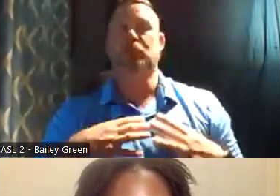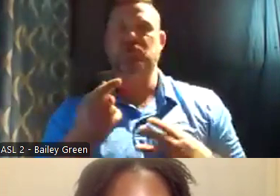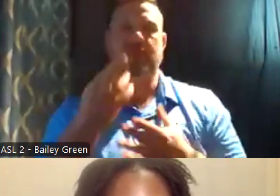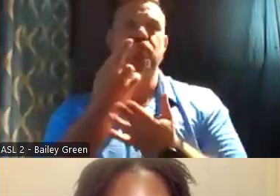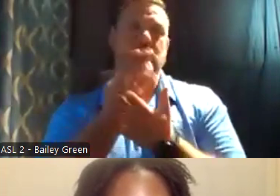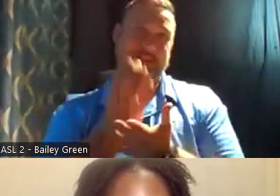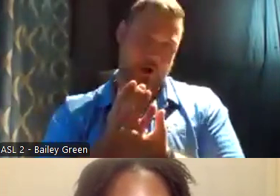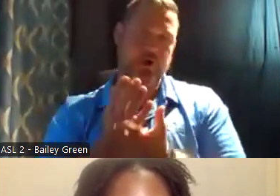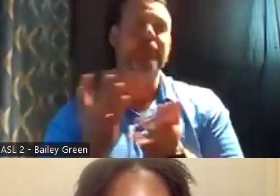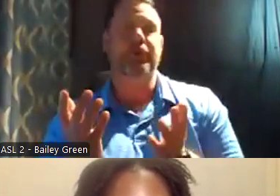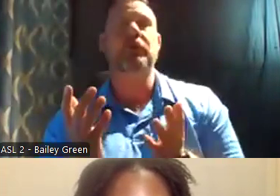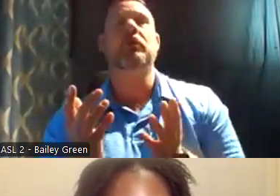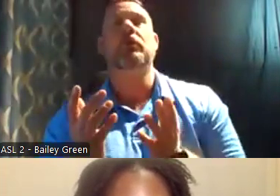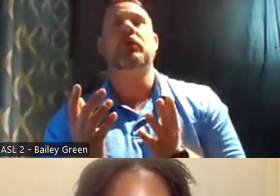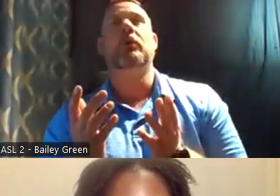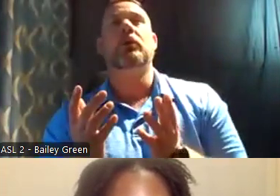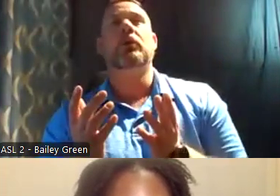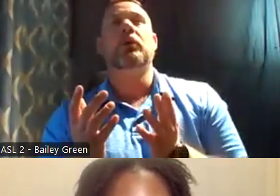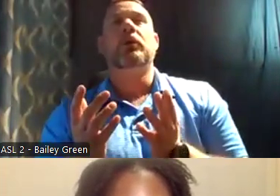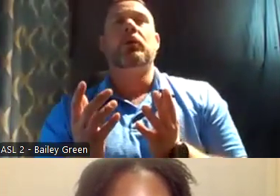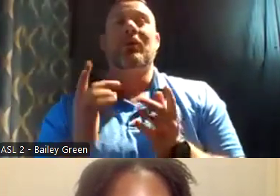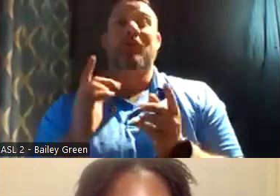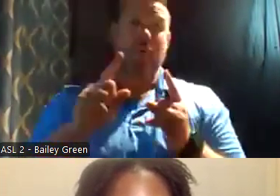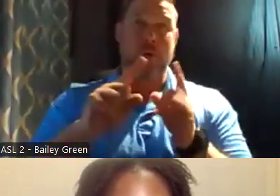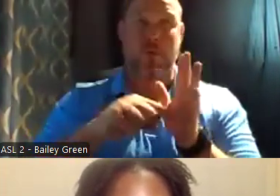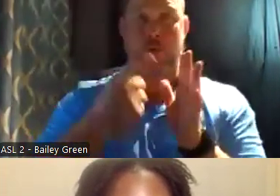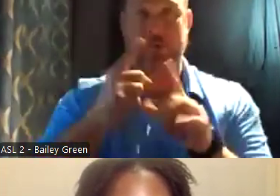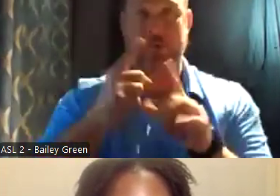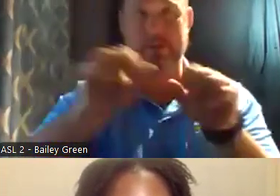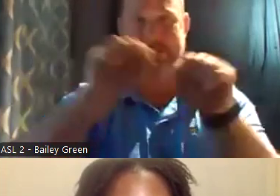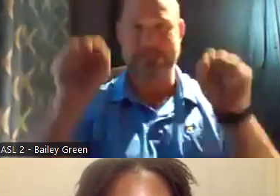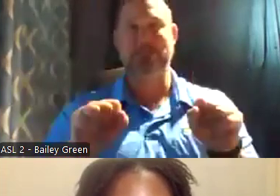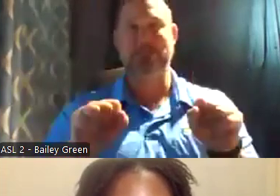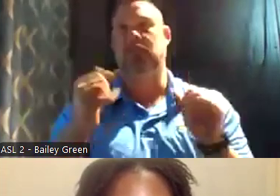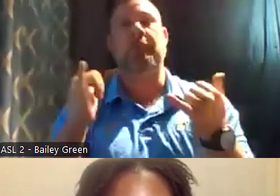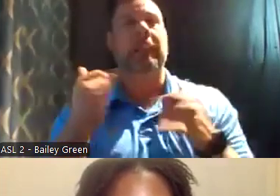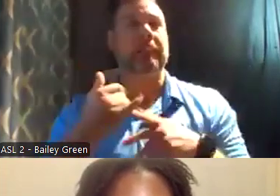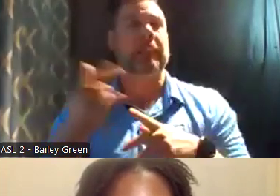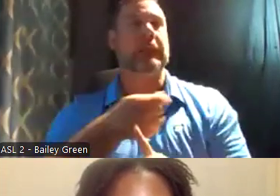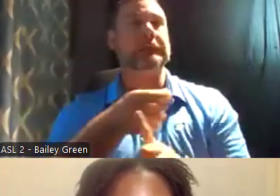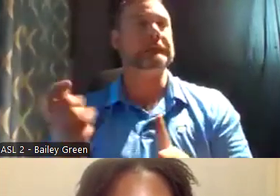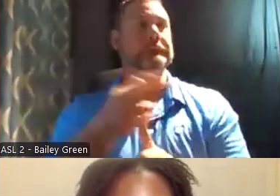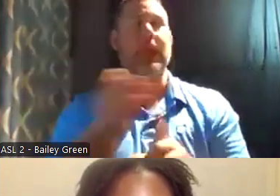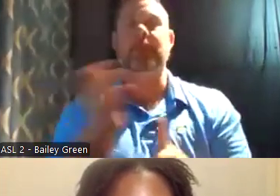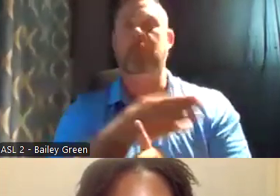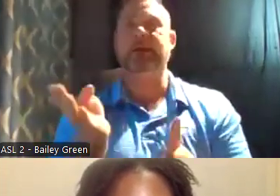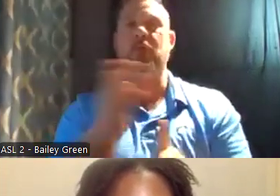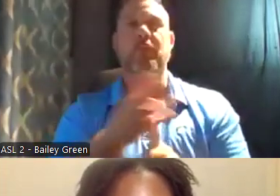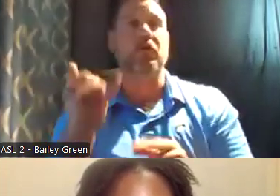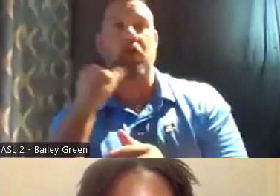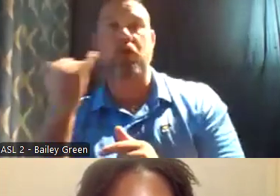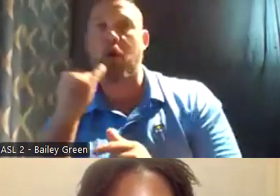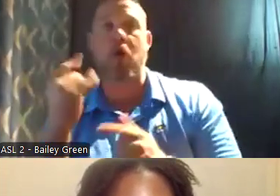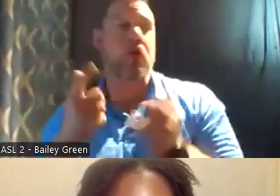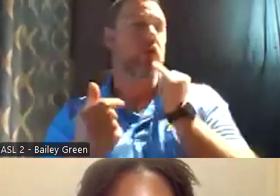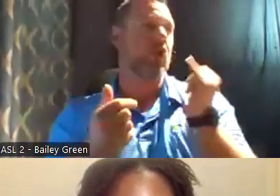centers, sometimes they, once they're in different systems, it almost feels like a game of tennis that they experience. Like, no, call the officer of the day at the